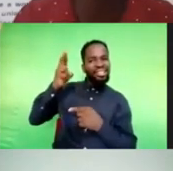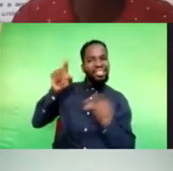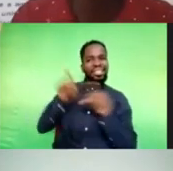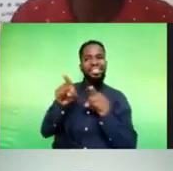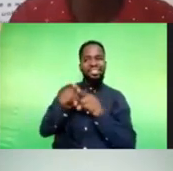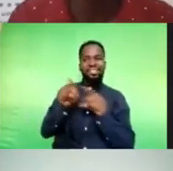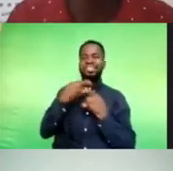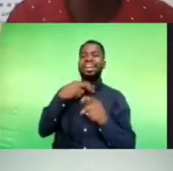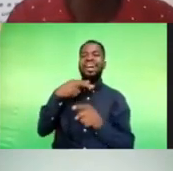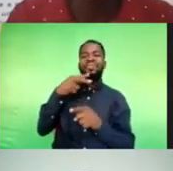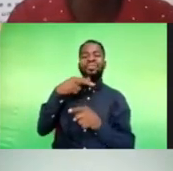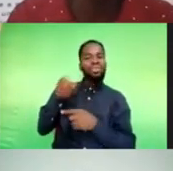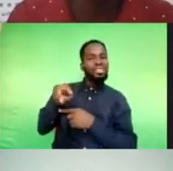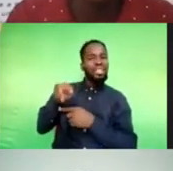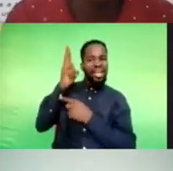speech.